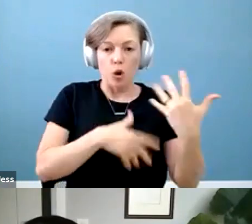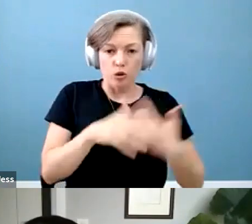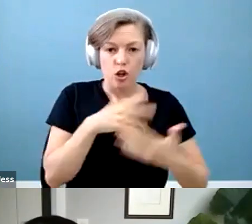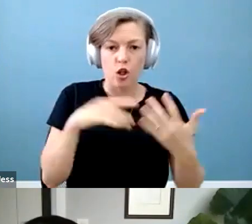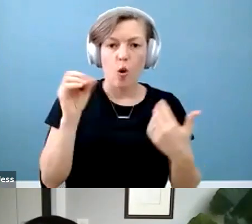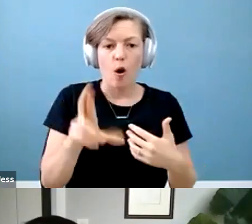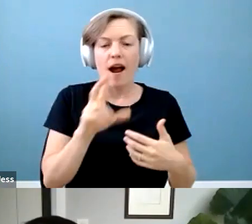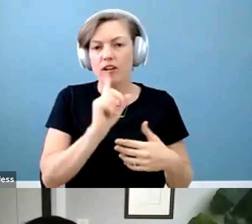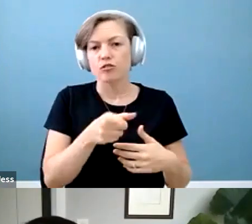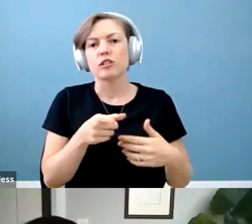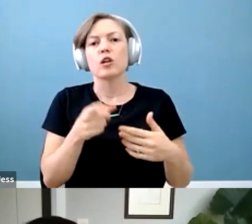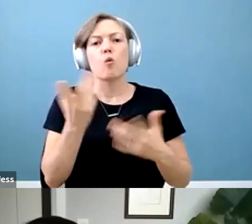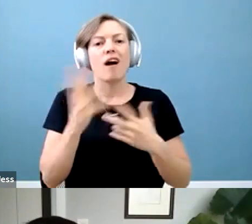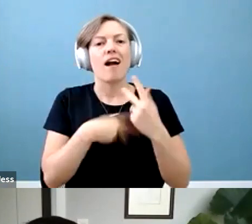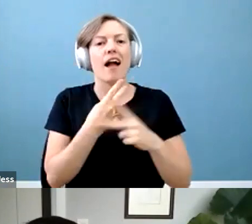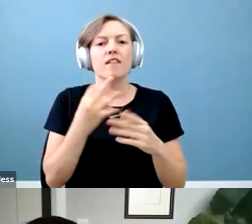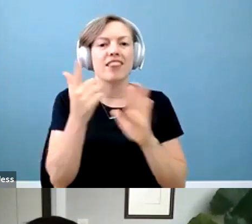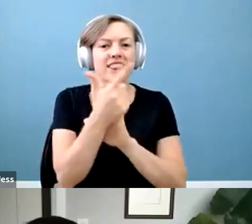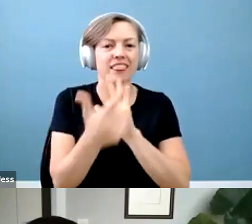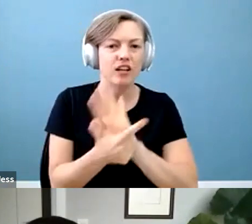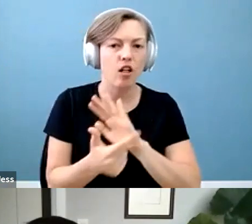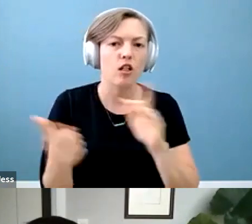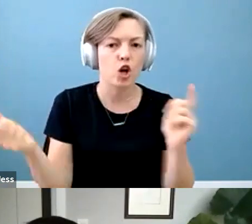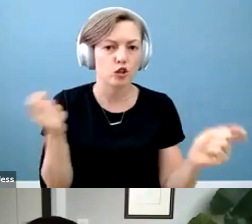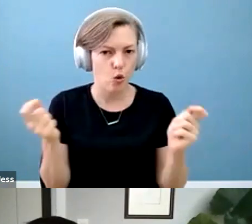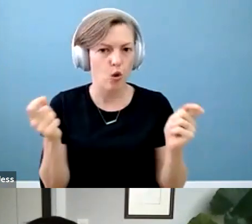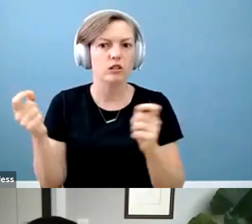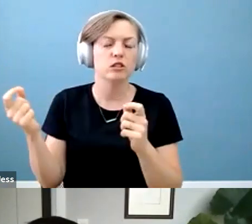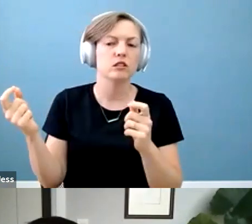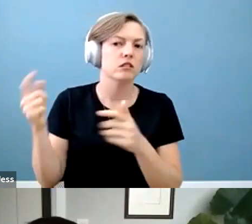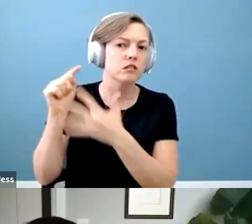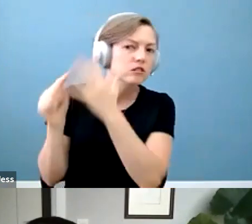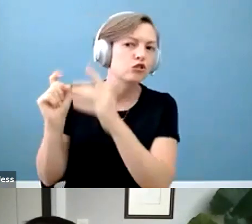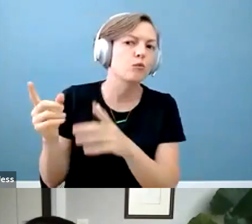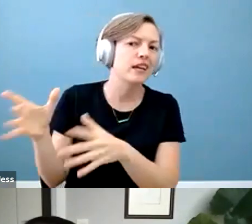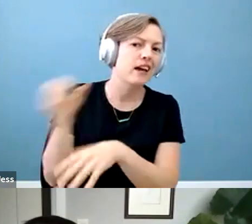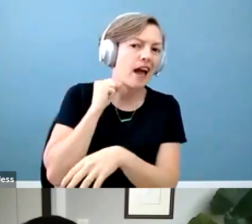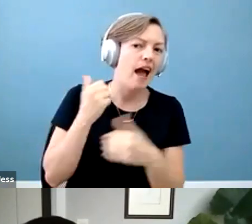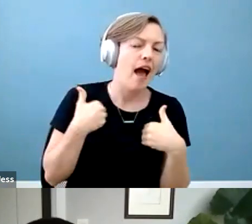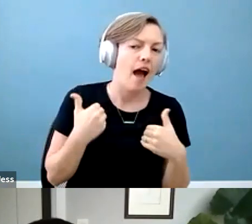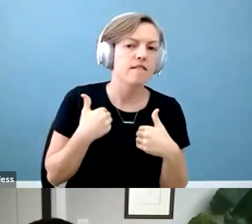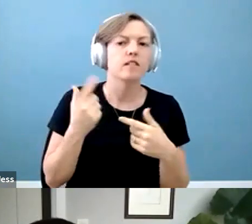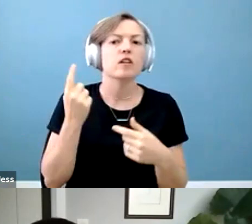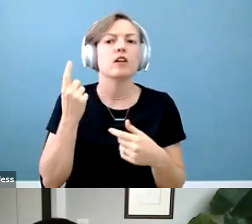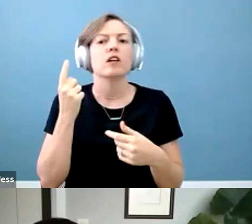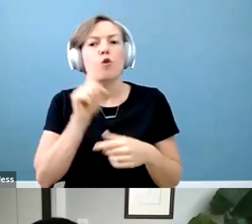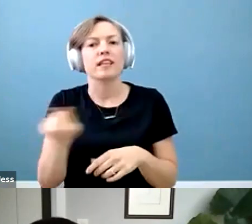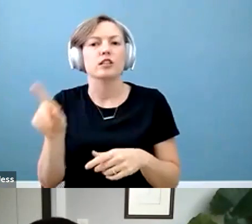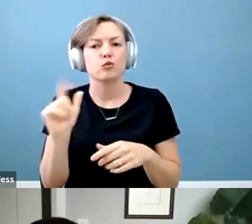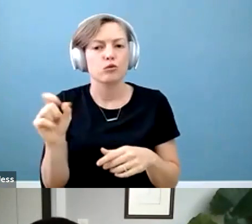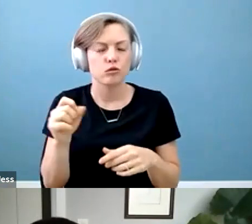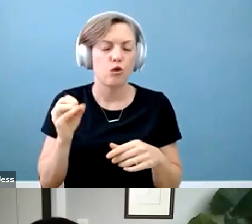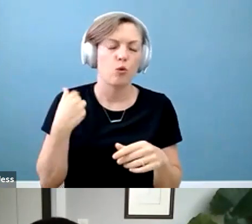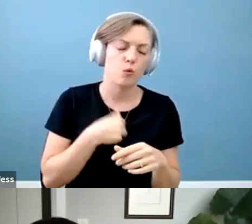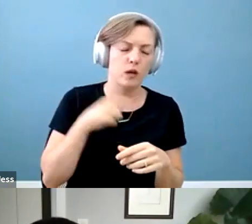or actually what kind of legal control should we have over all of these tools. And so we